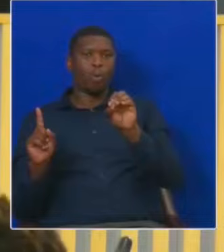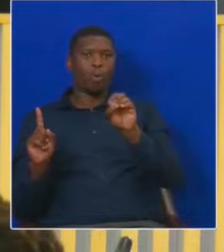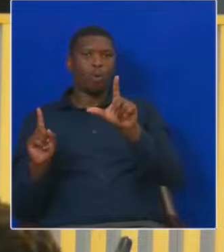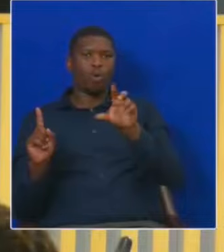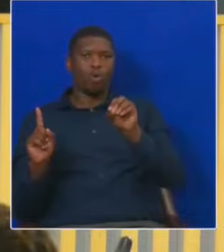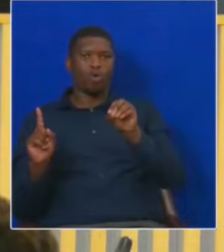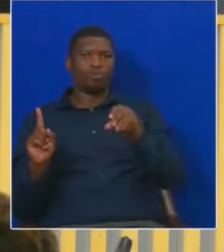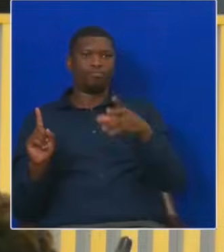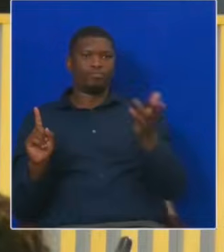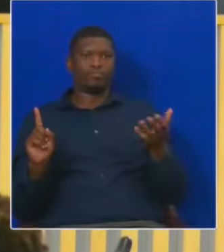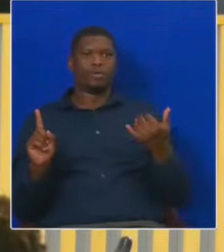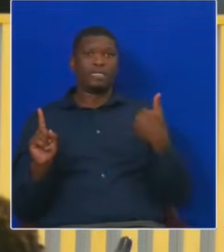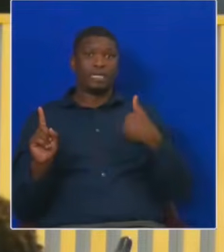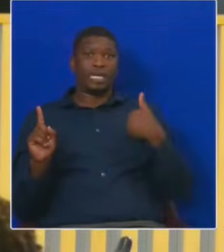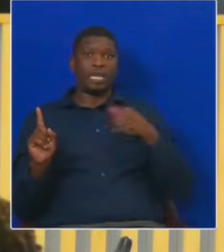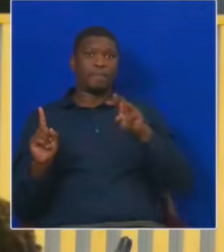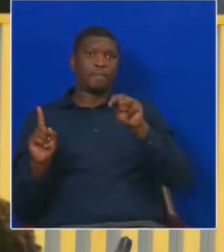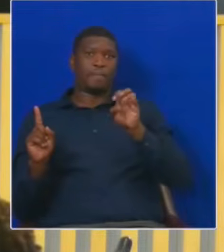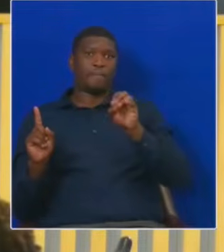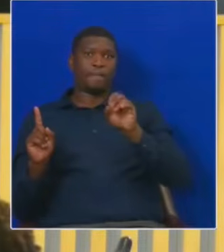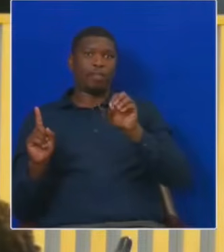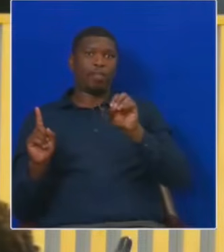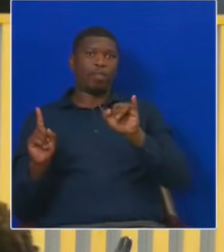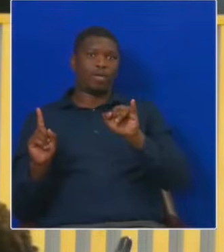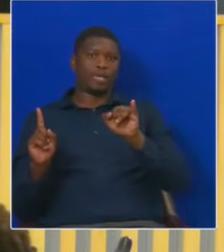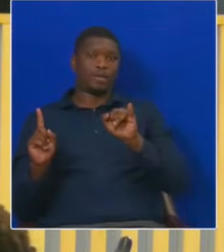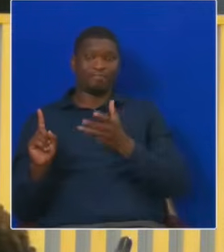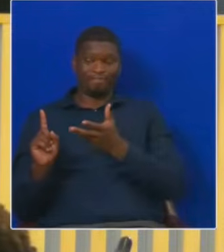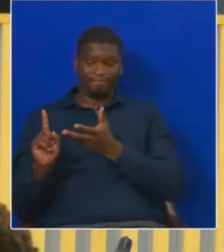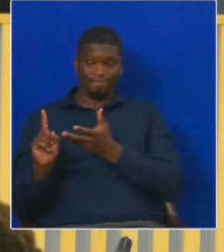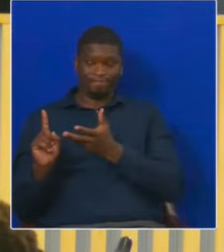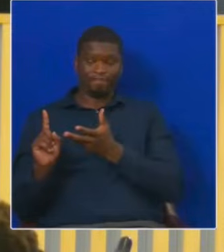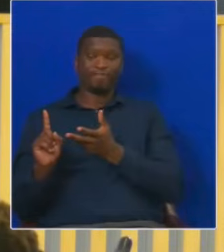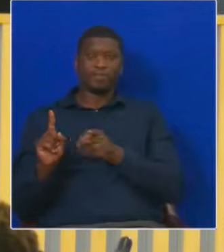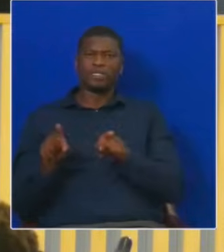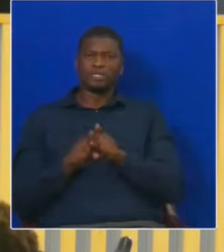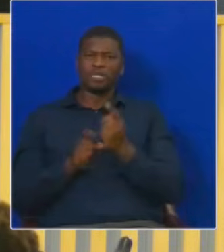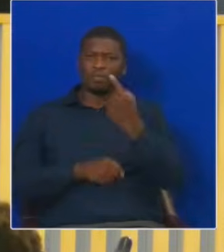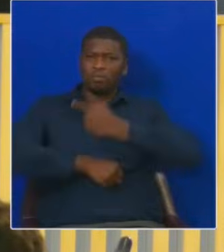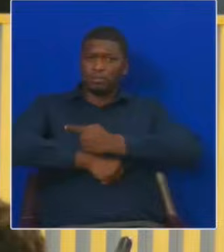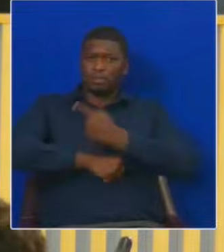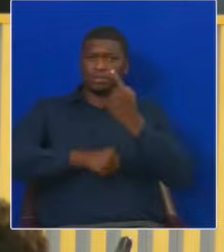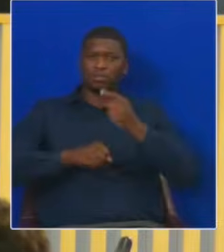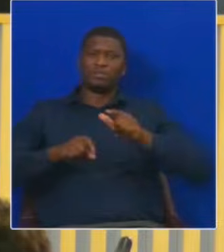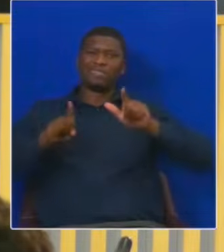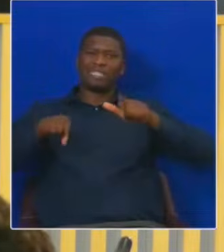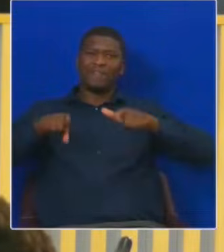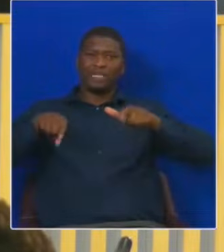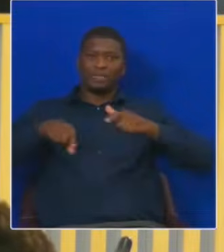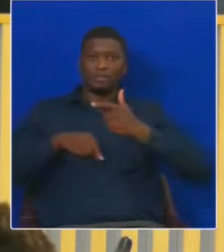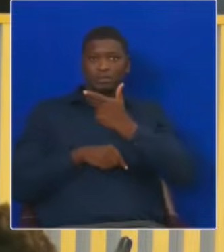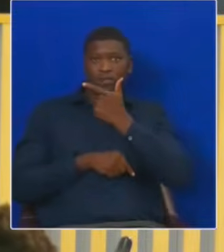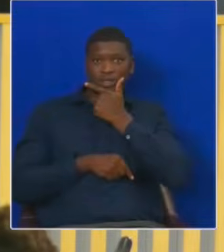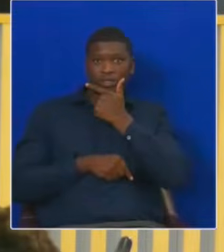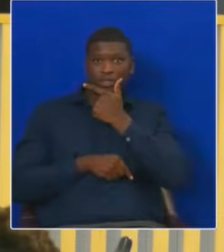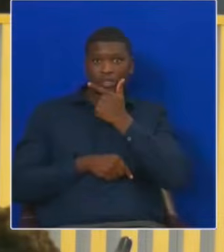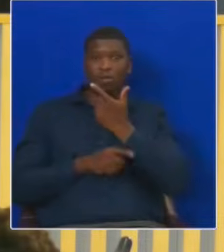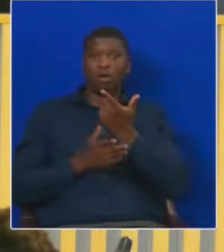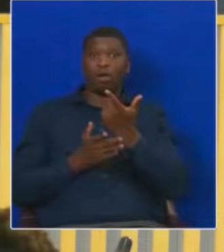And on that day, on the 17th of December, it was raining heavily